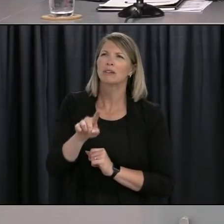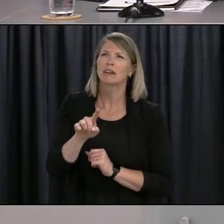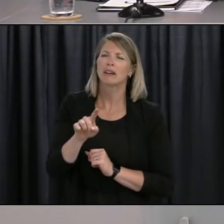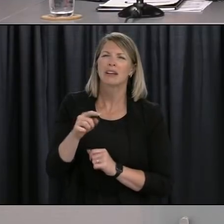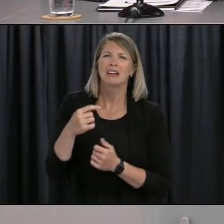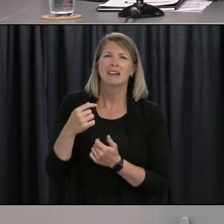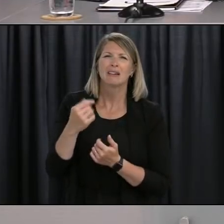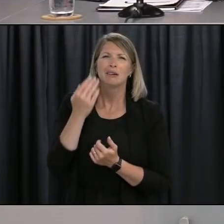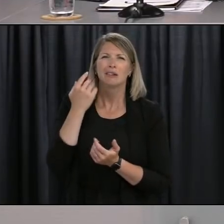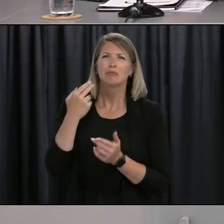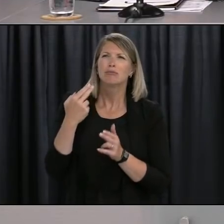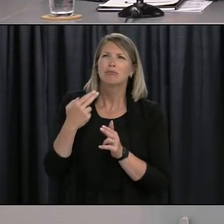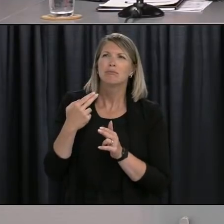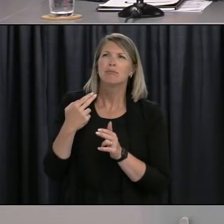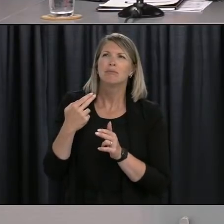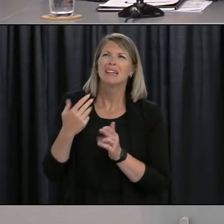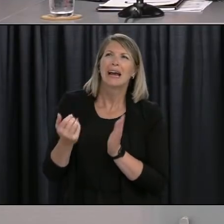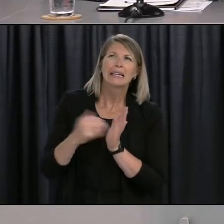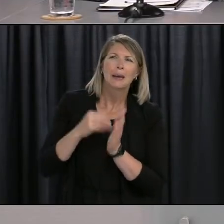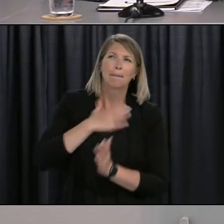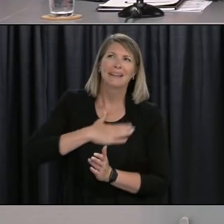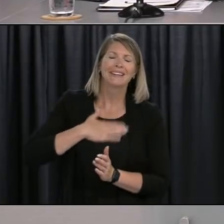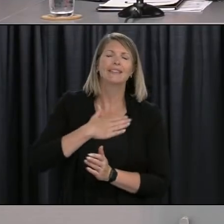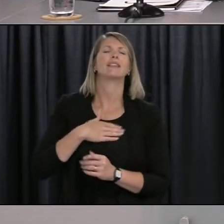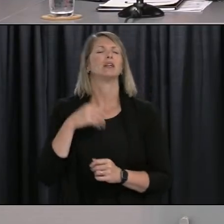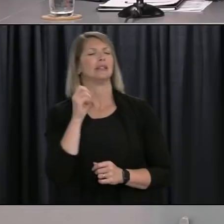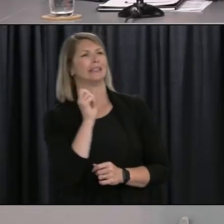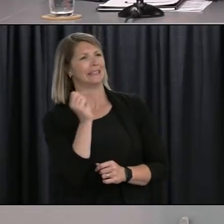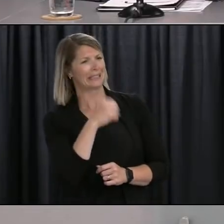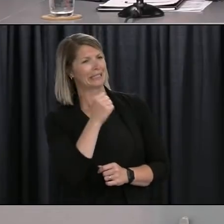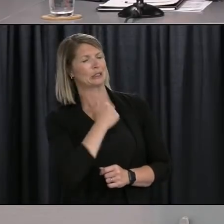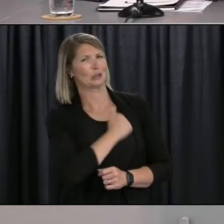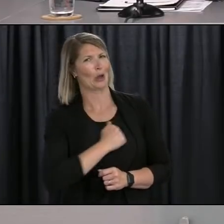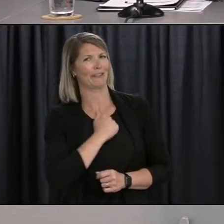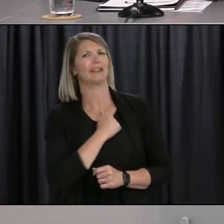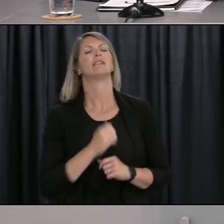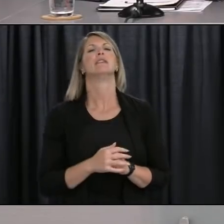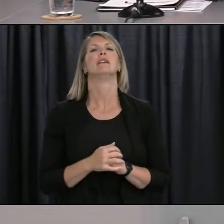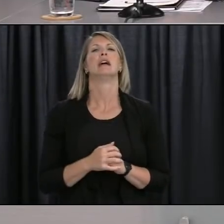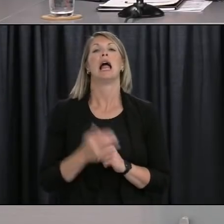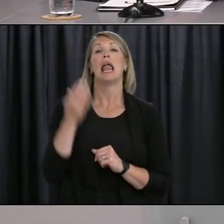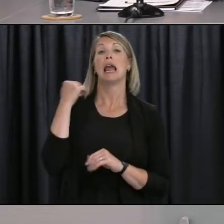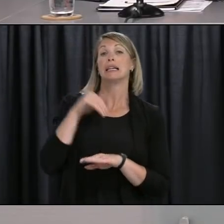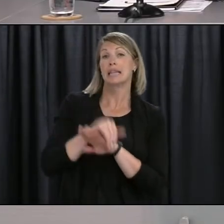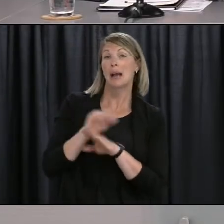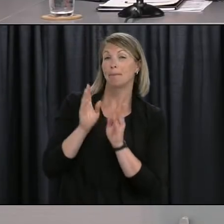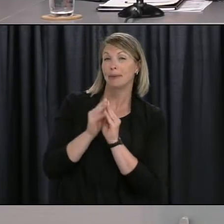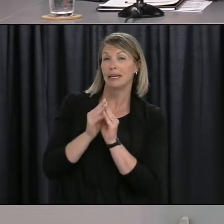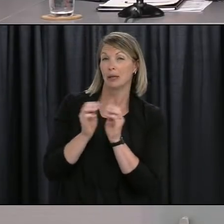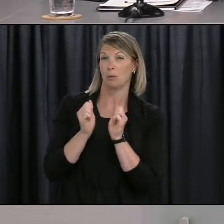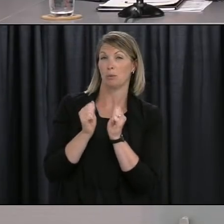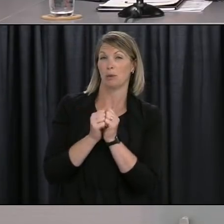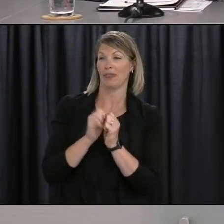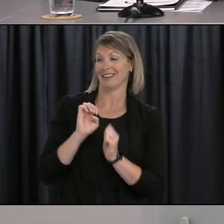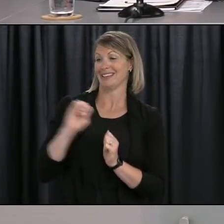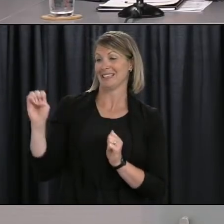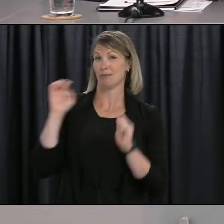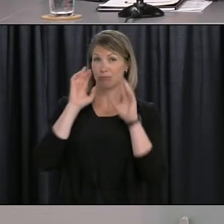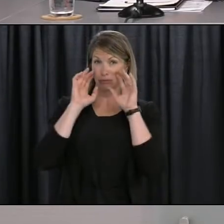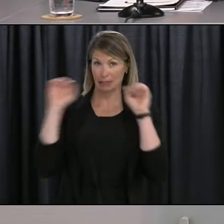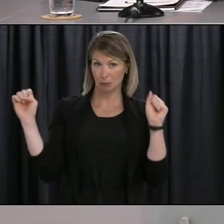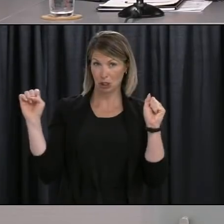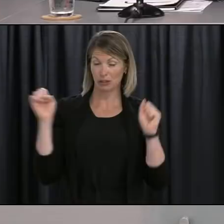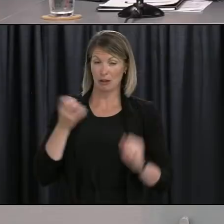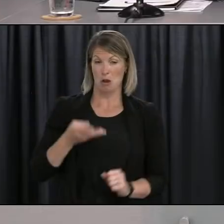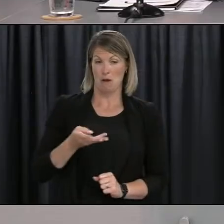meeting last night, and then we kind of lost. Yes, sorry. I'm just wondering, on the meeting last night, if any specific issues